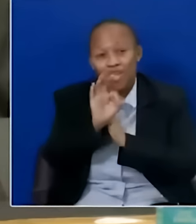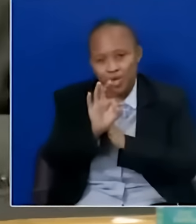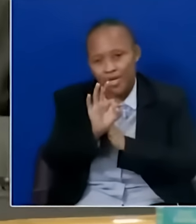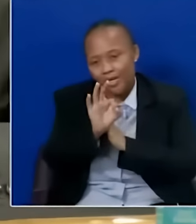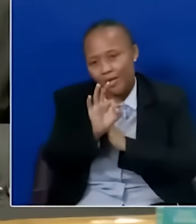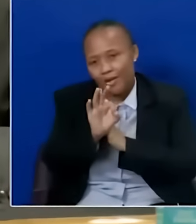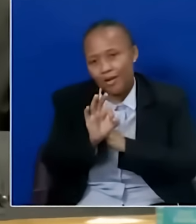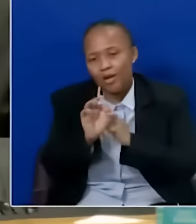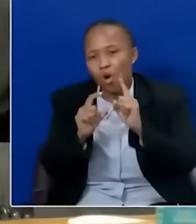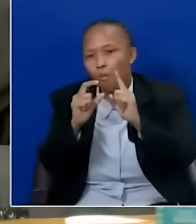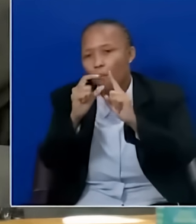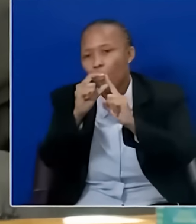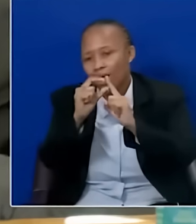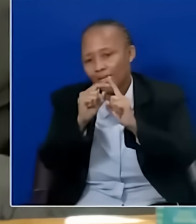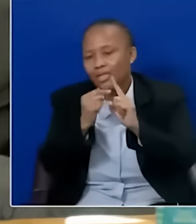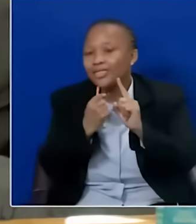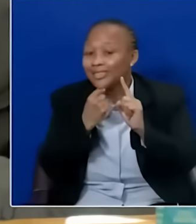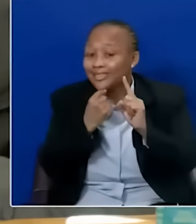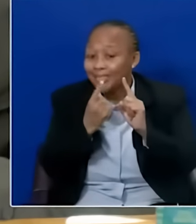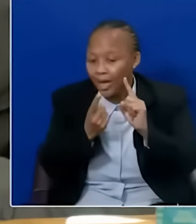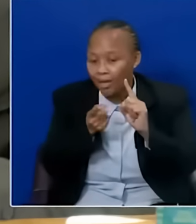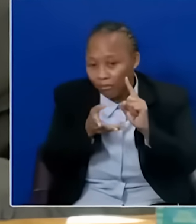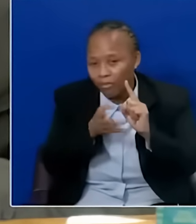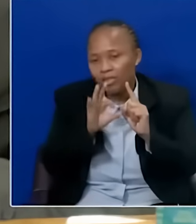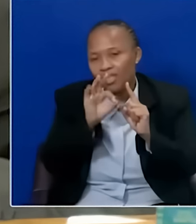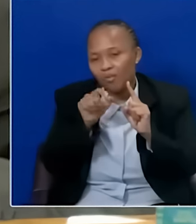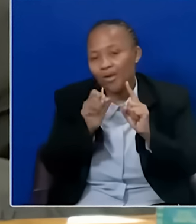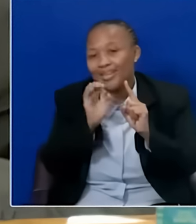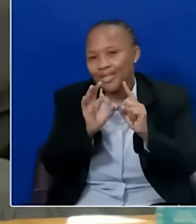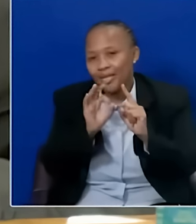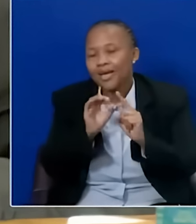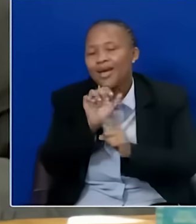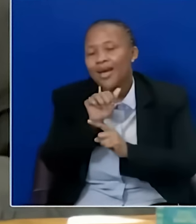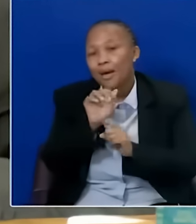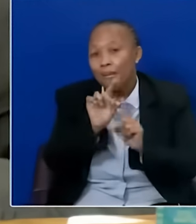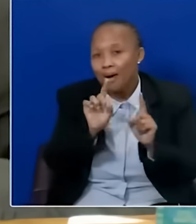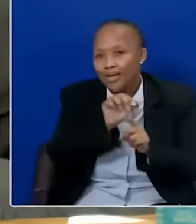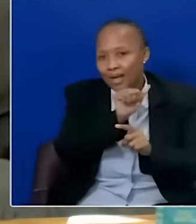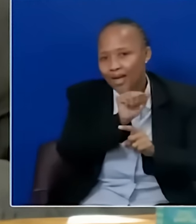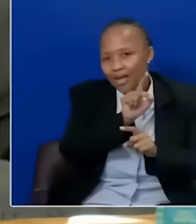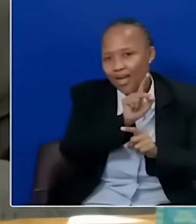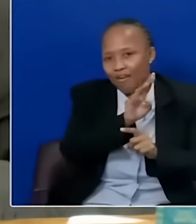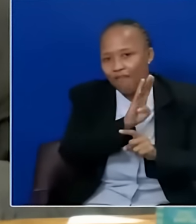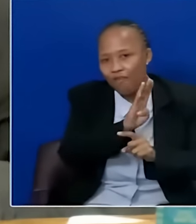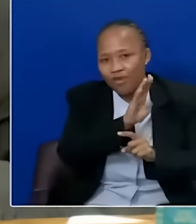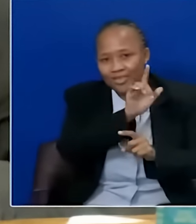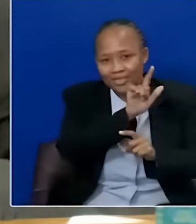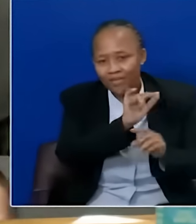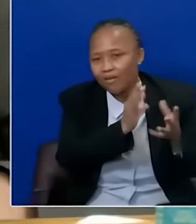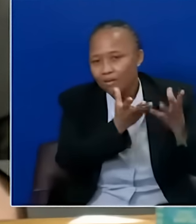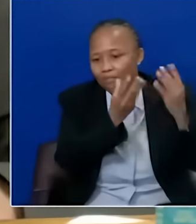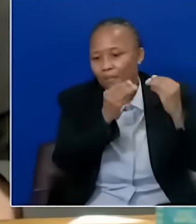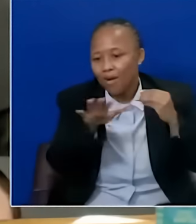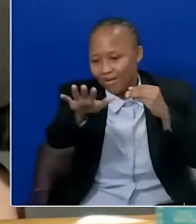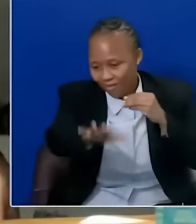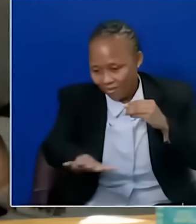in 3.3 are AK-47 bullets retrieved from the scene of the murder. You'll see that at page 22.